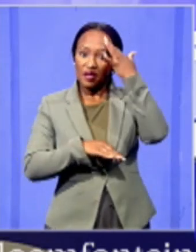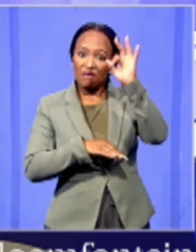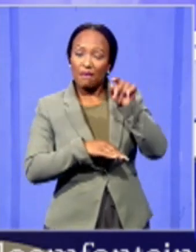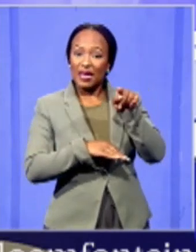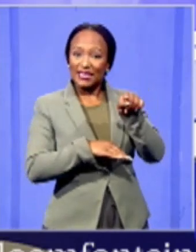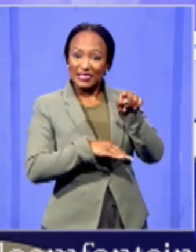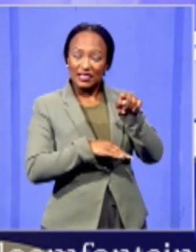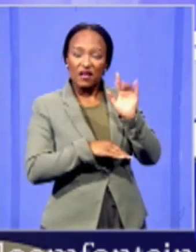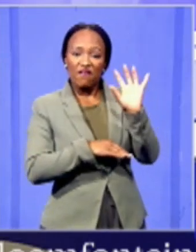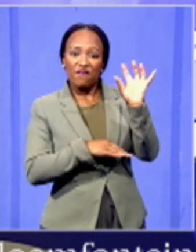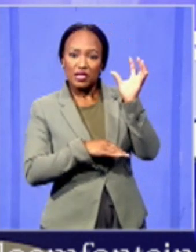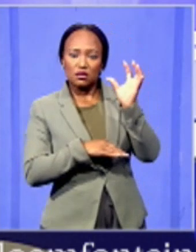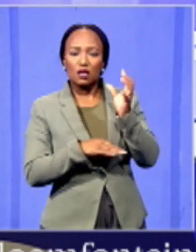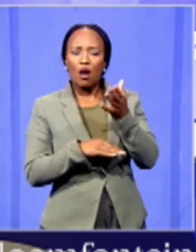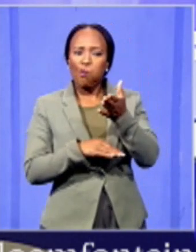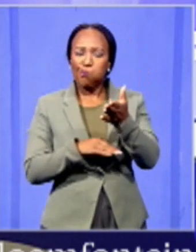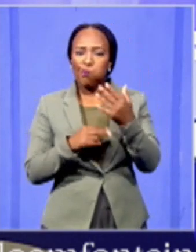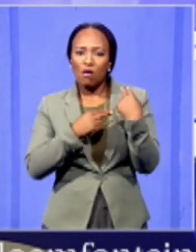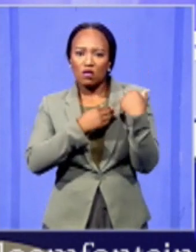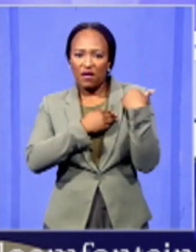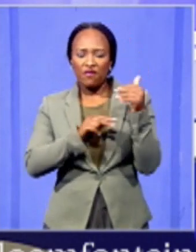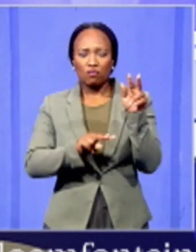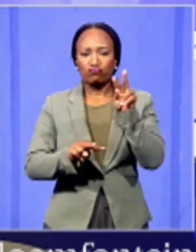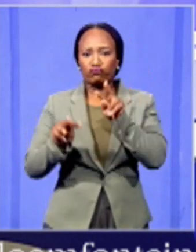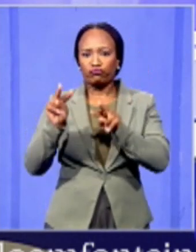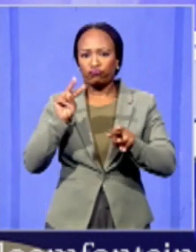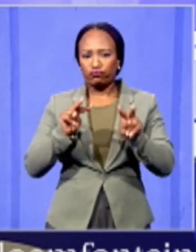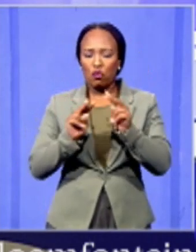o swere masolo a polokego mebileng go phethagatša molao.